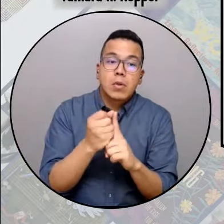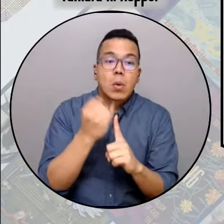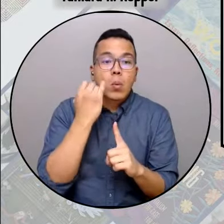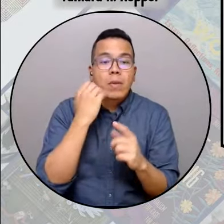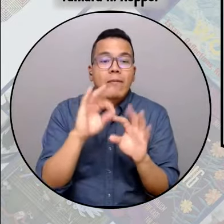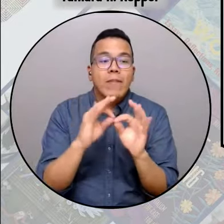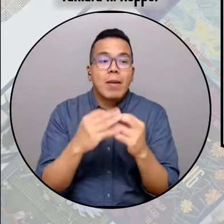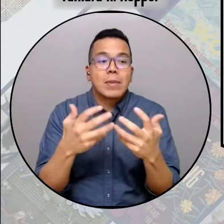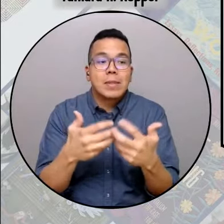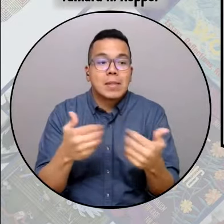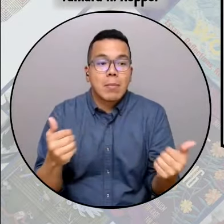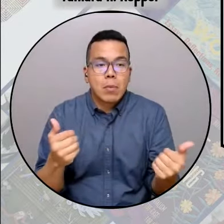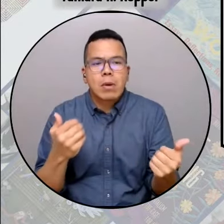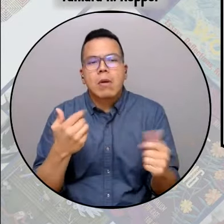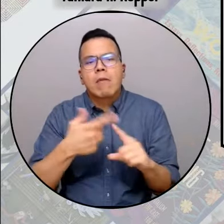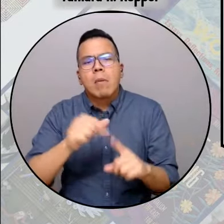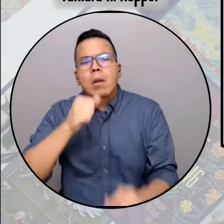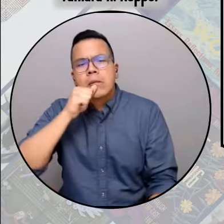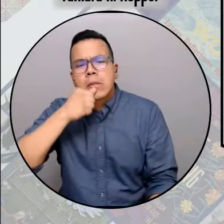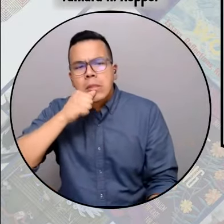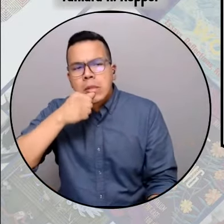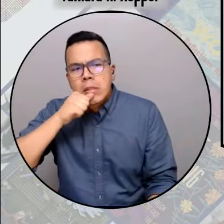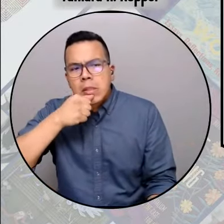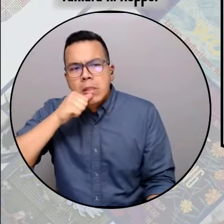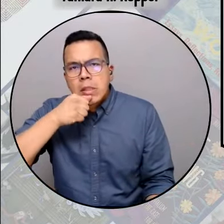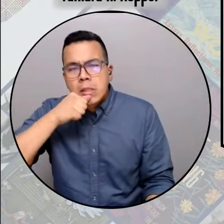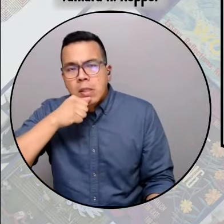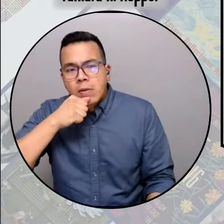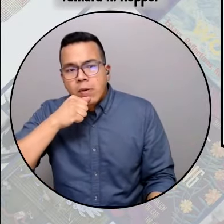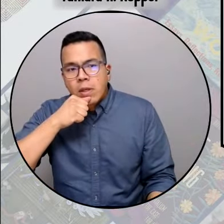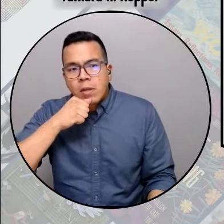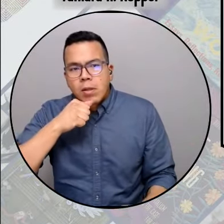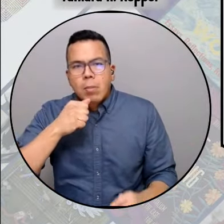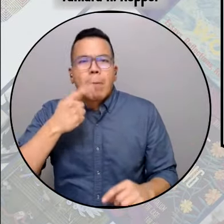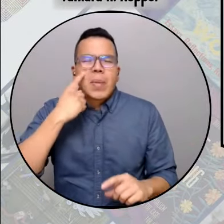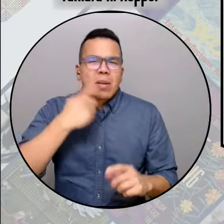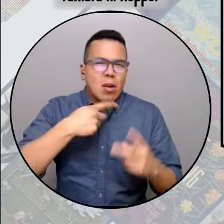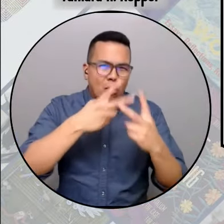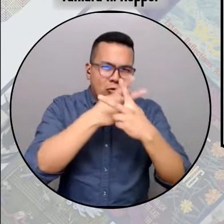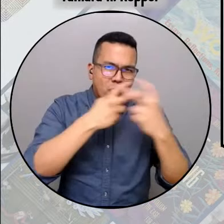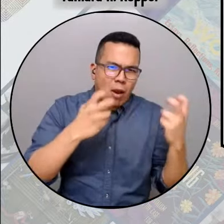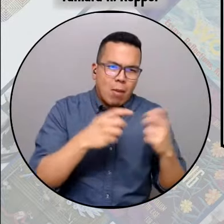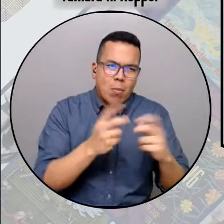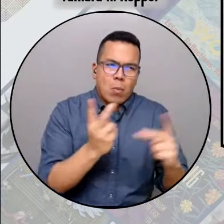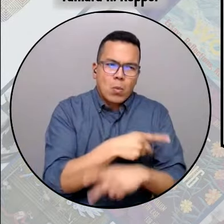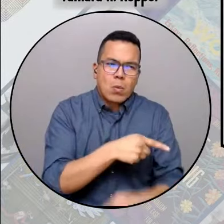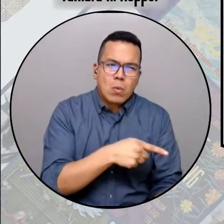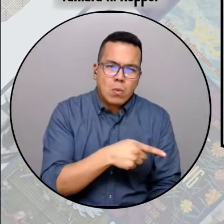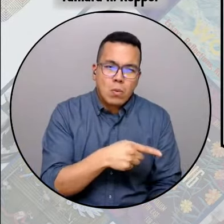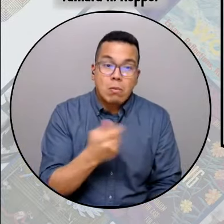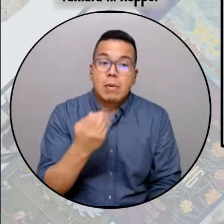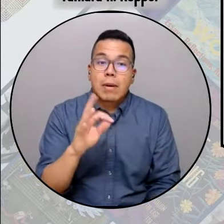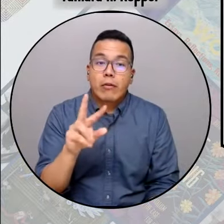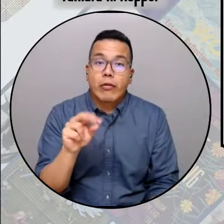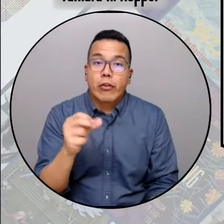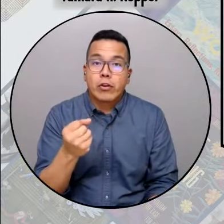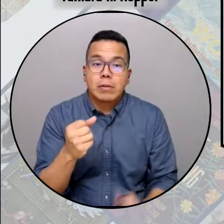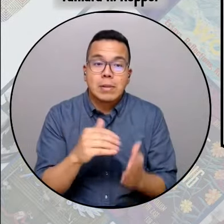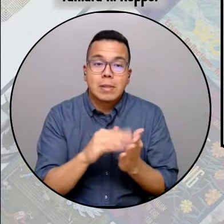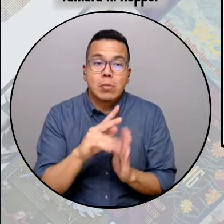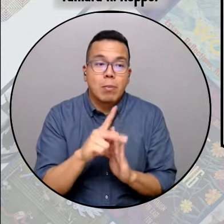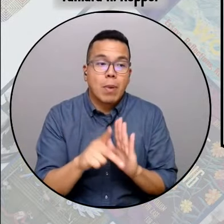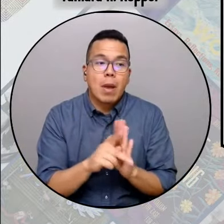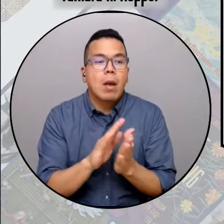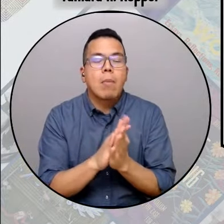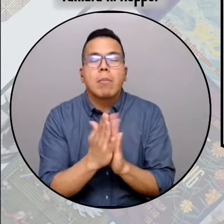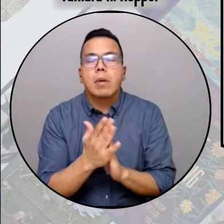hardships that were out of proportion to the offense committed. As a result, during the 1930s, deportation policy became the